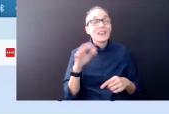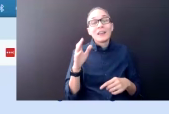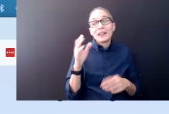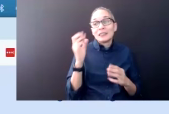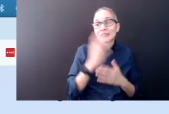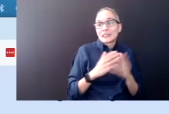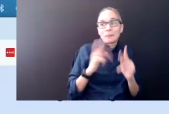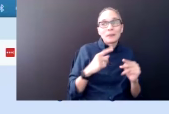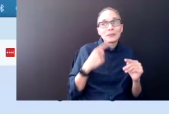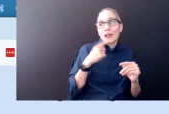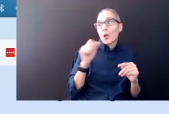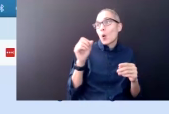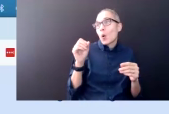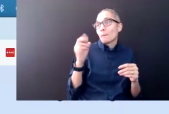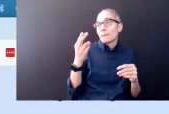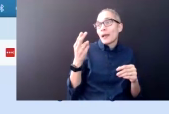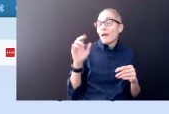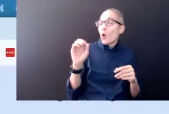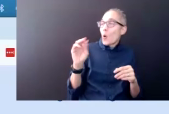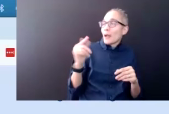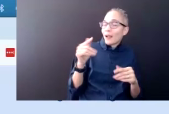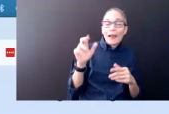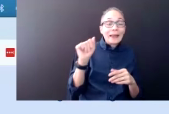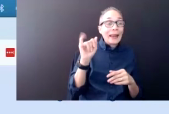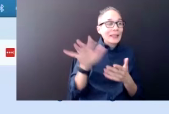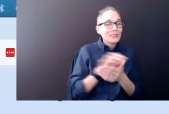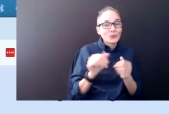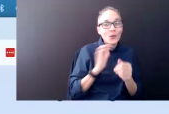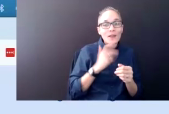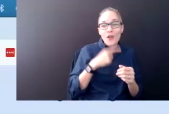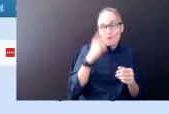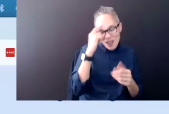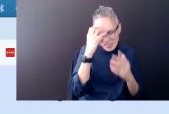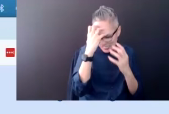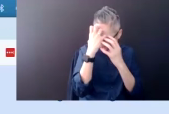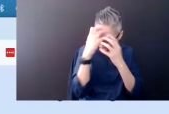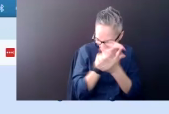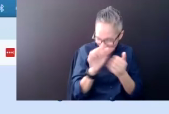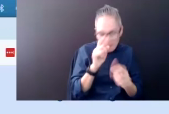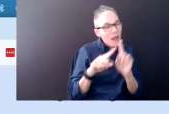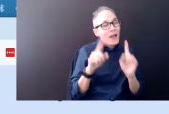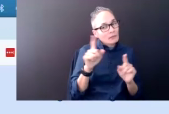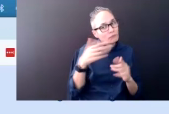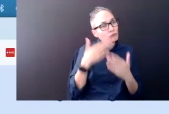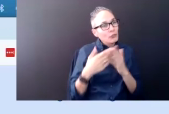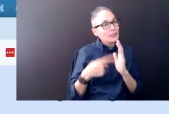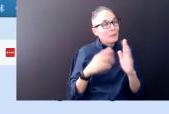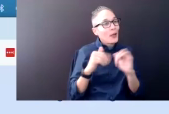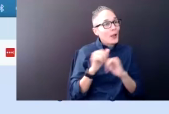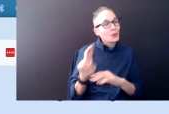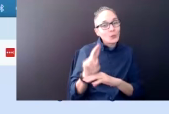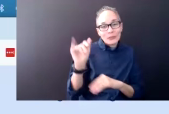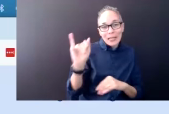was like, oh my God, like it's just destroying our brains. What's happening? Yeah. But like, here's a good example of how we can use AI to kind of